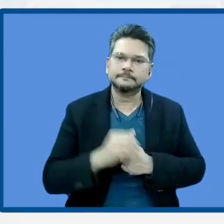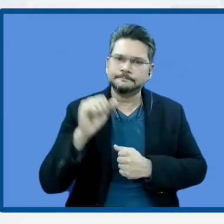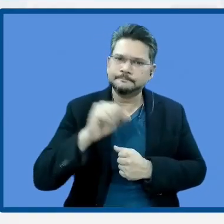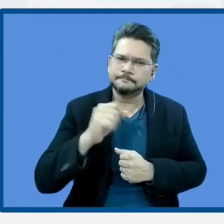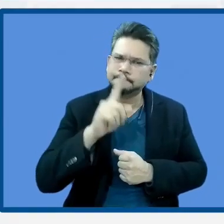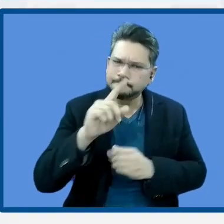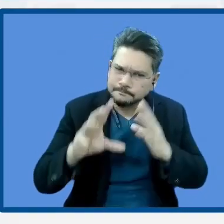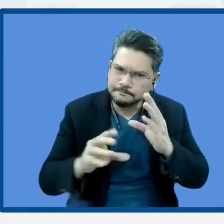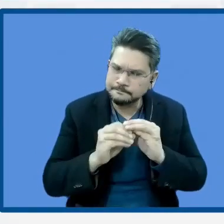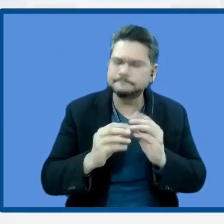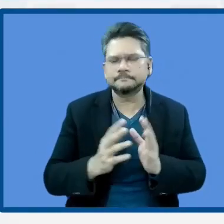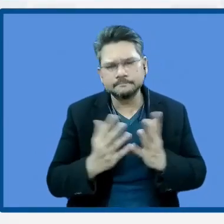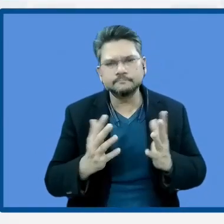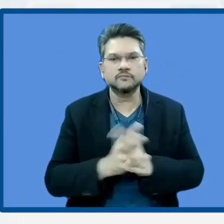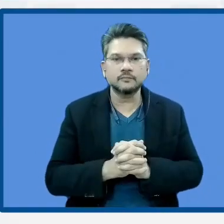said yet is